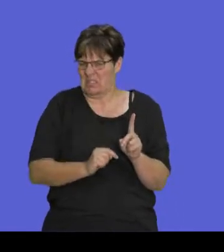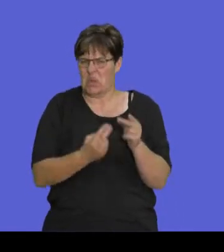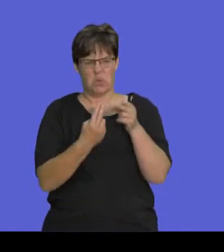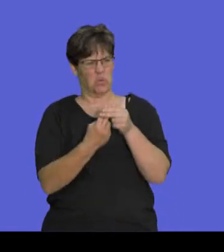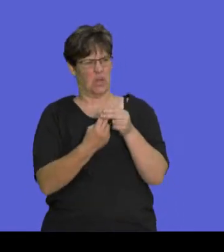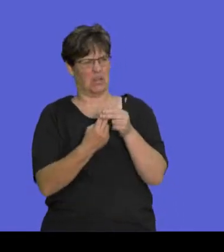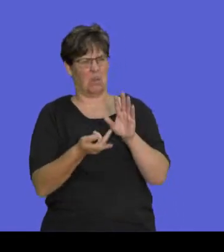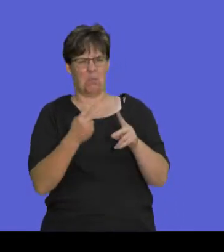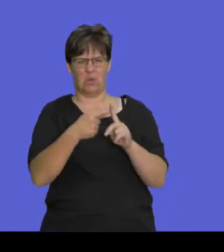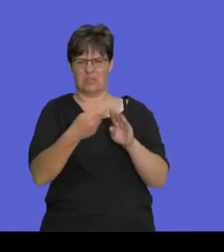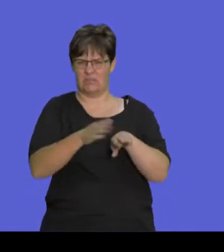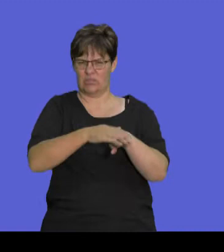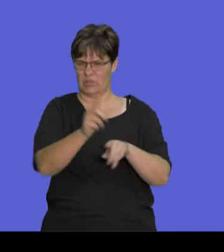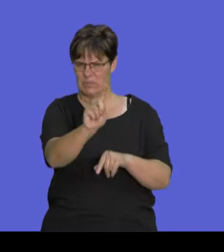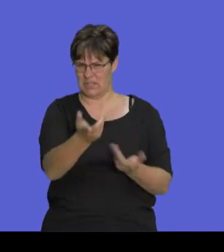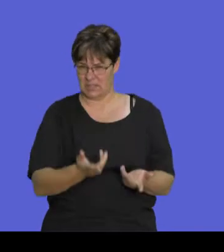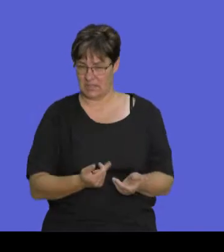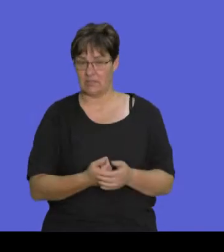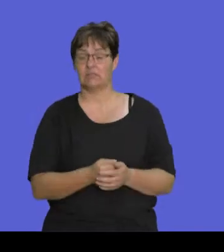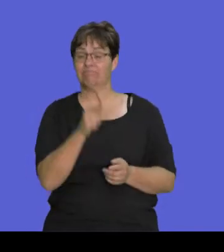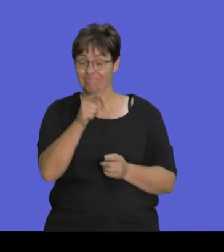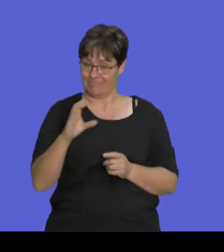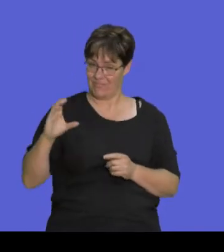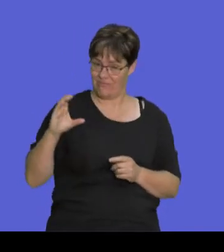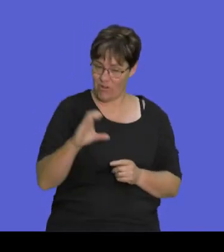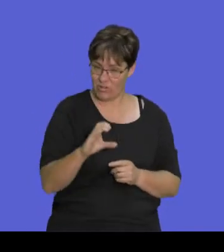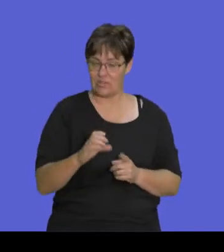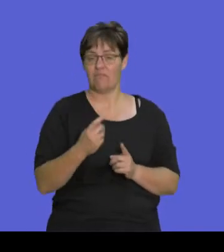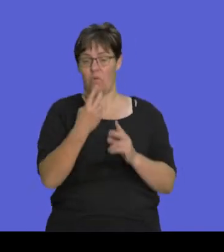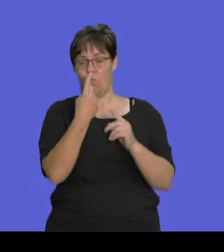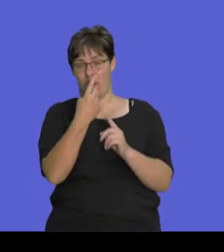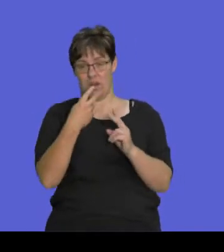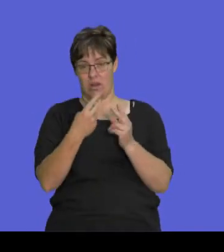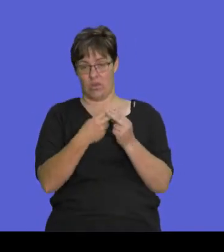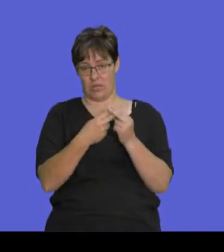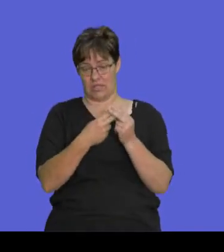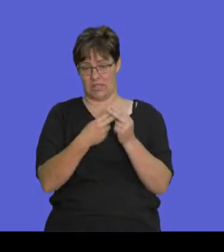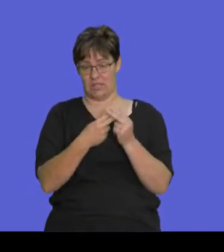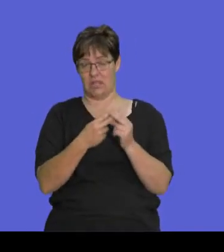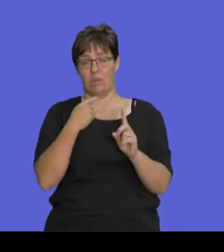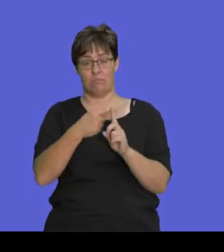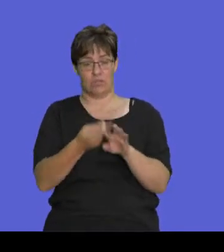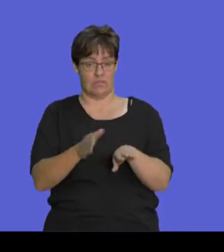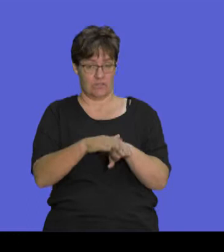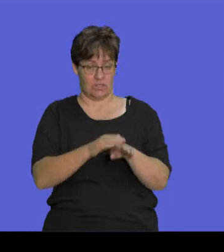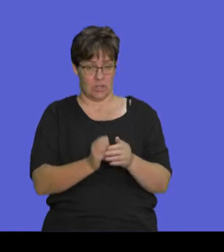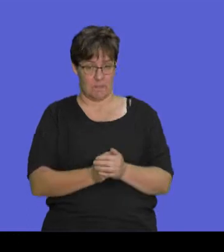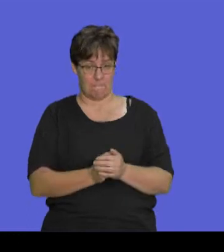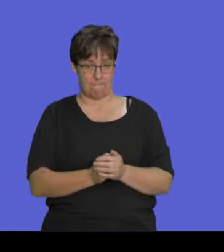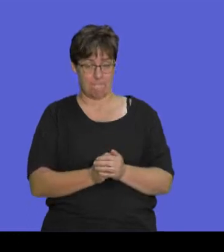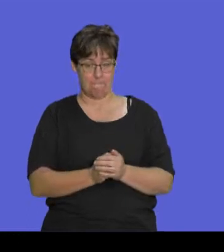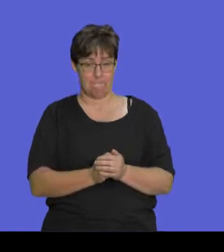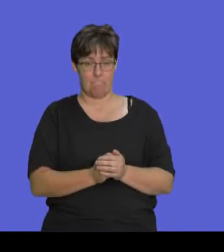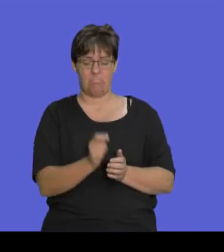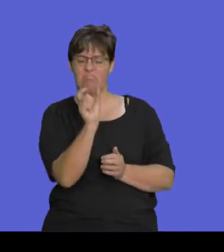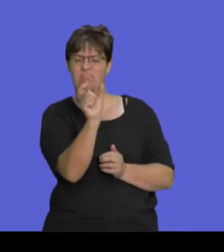by unit positive charge, right? So this is the force experienced per unit positive charge. Now,